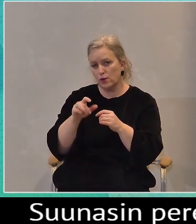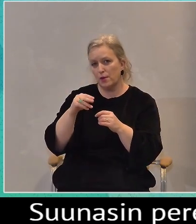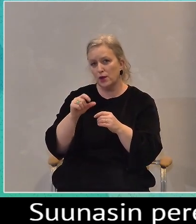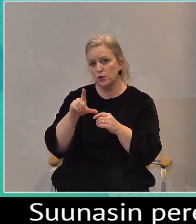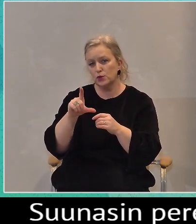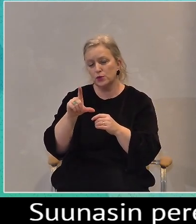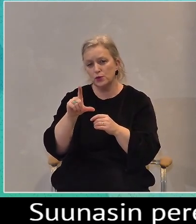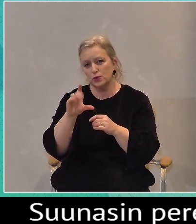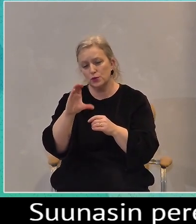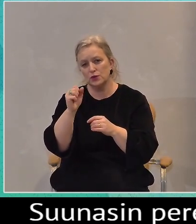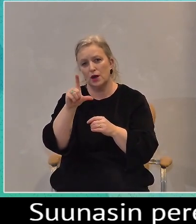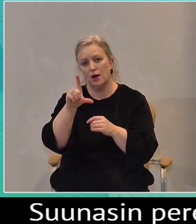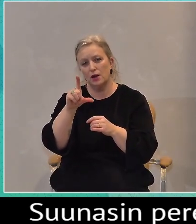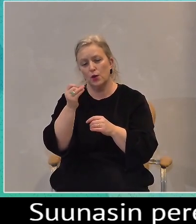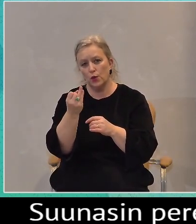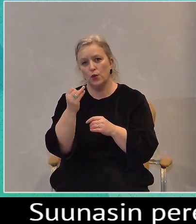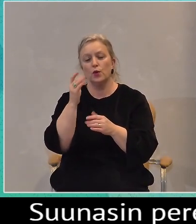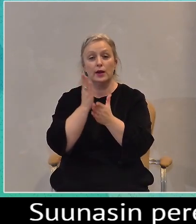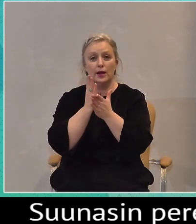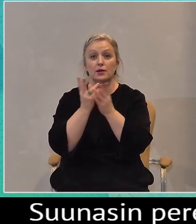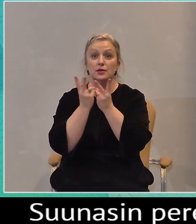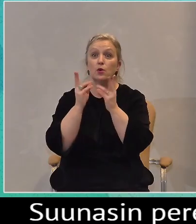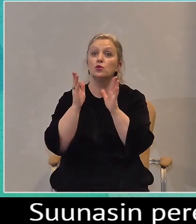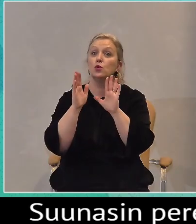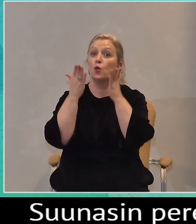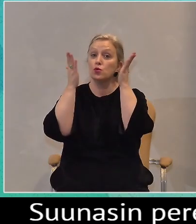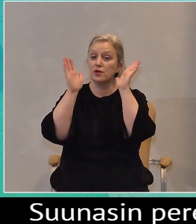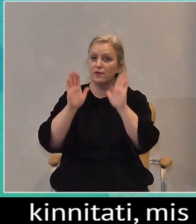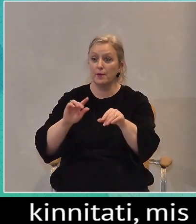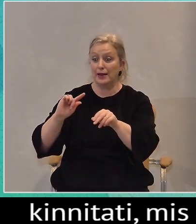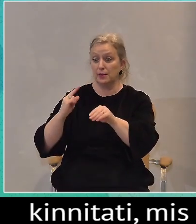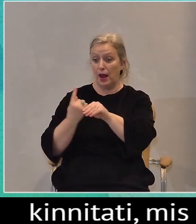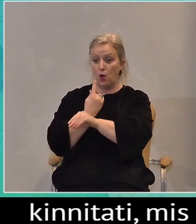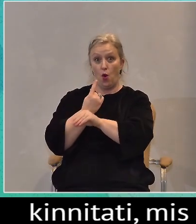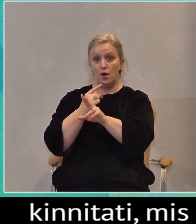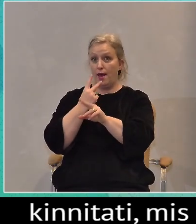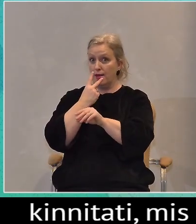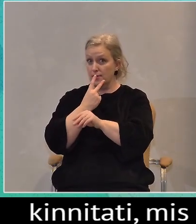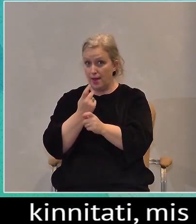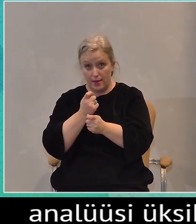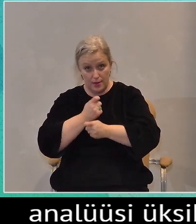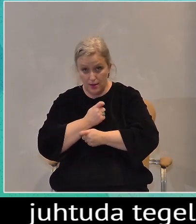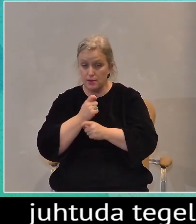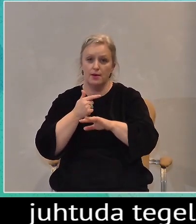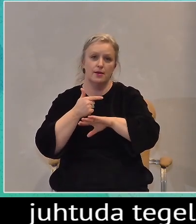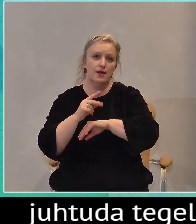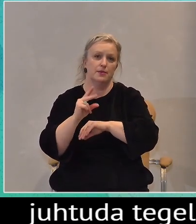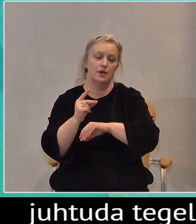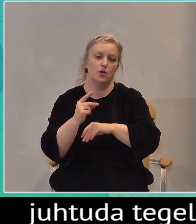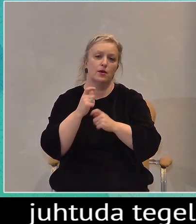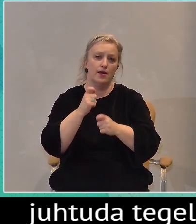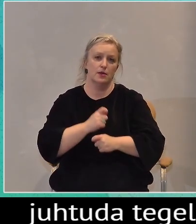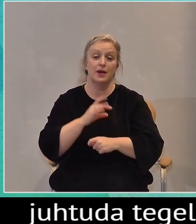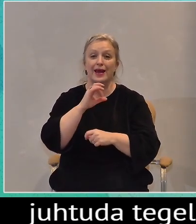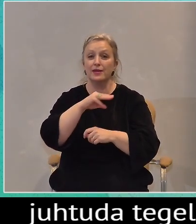Dr. Pajusalu later said that this is a possible course of diagnosis that